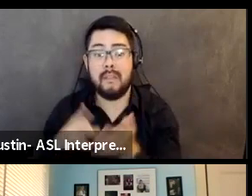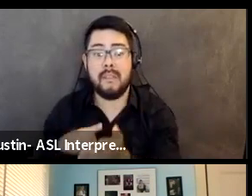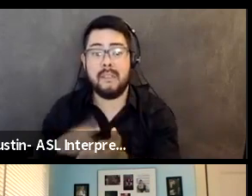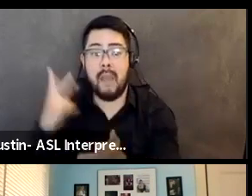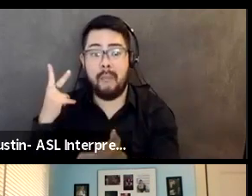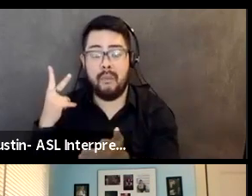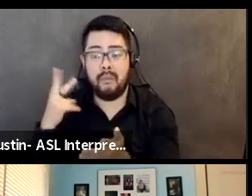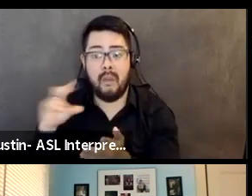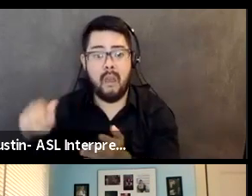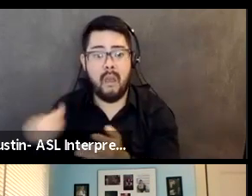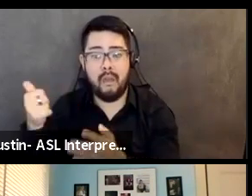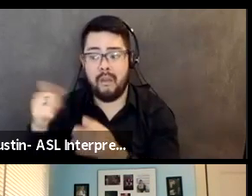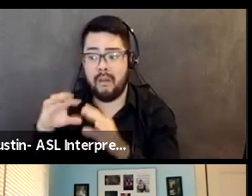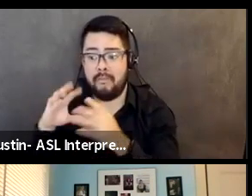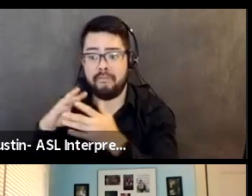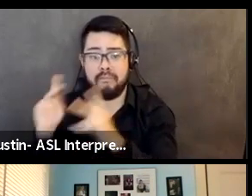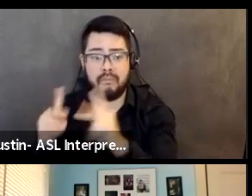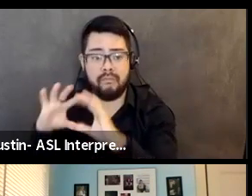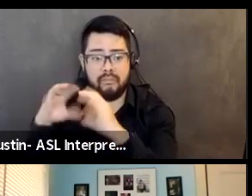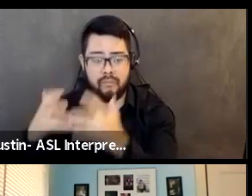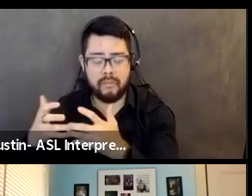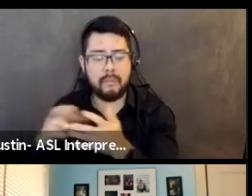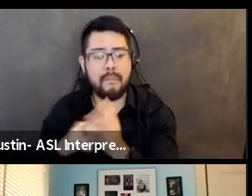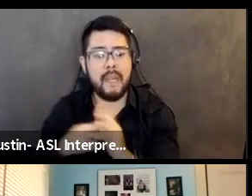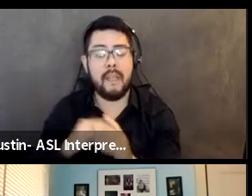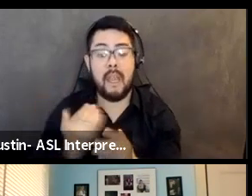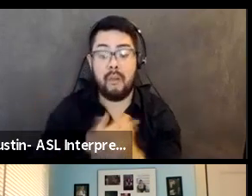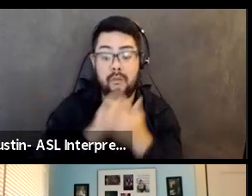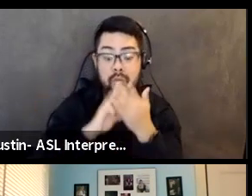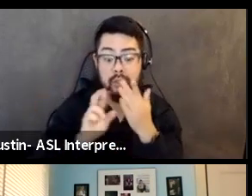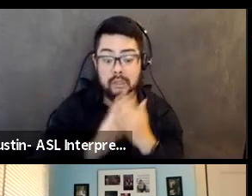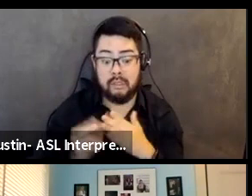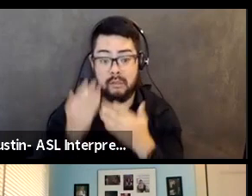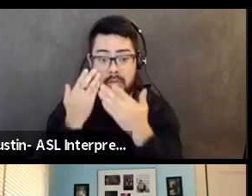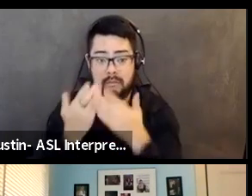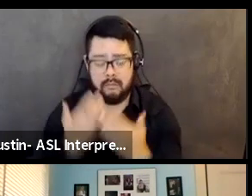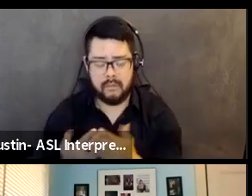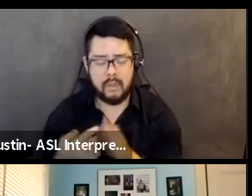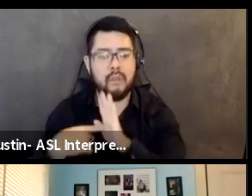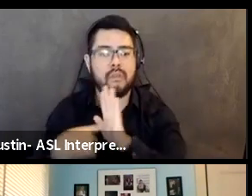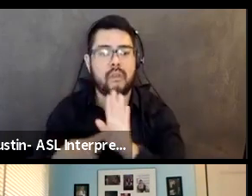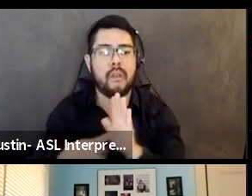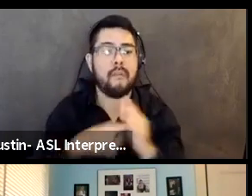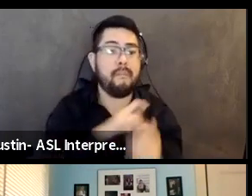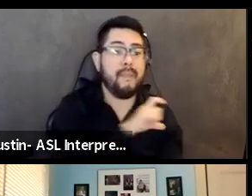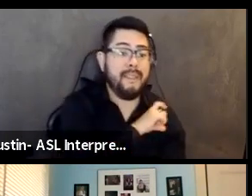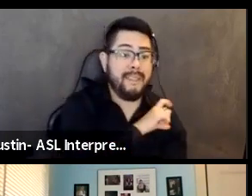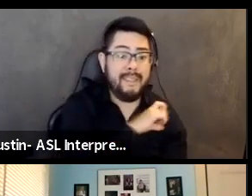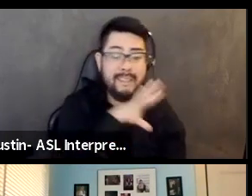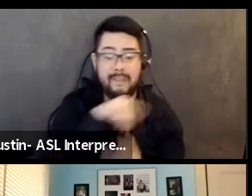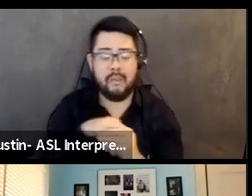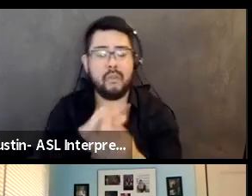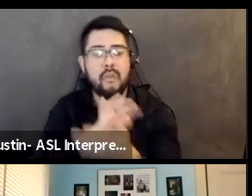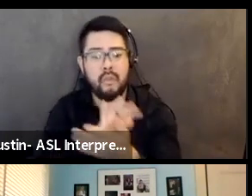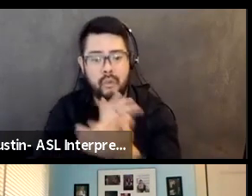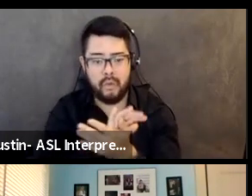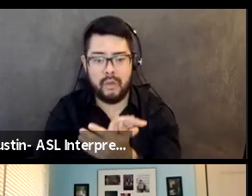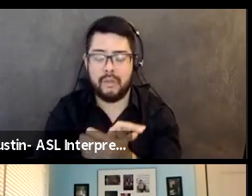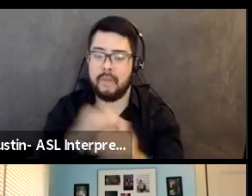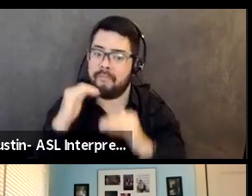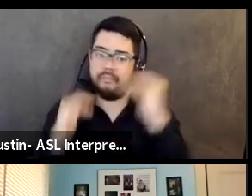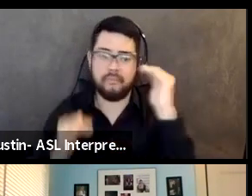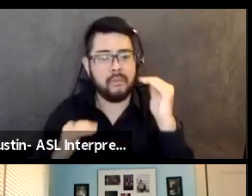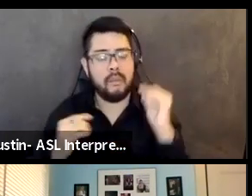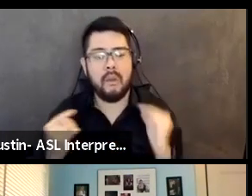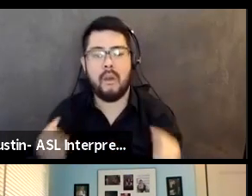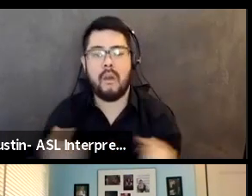district and so the research the data and the evidence is clearly showing that police and schools are disproportionately harming our most vulnerable students